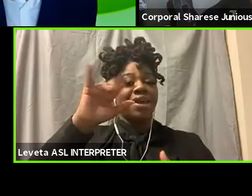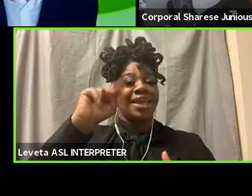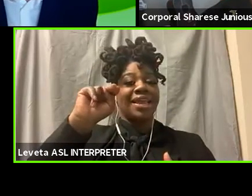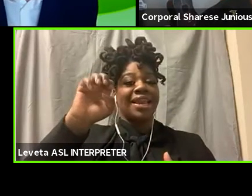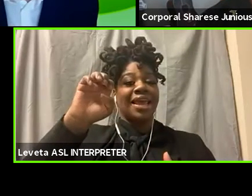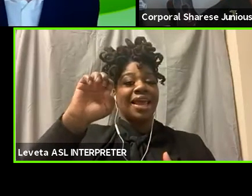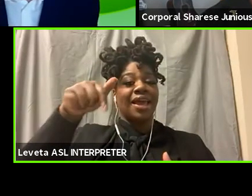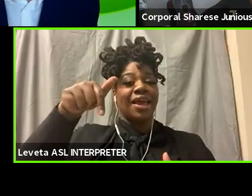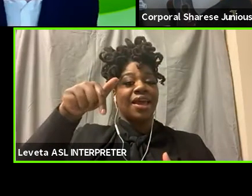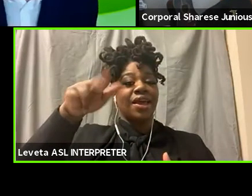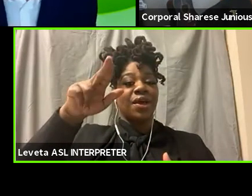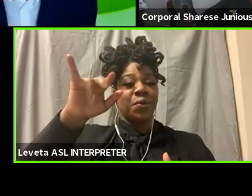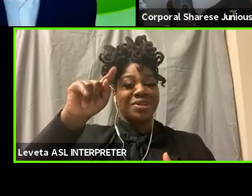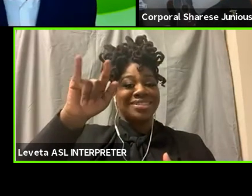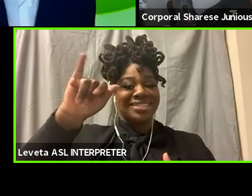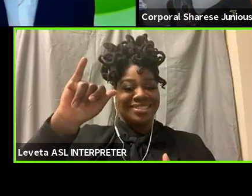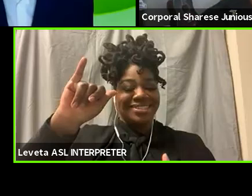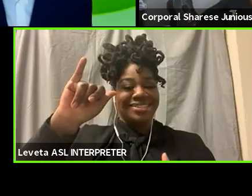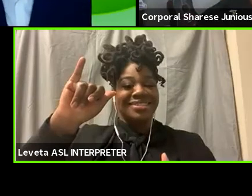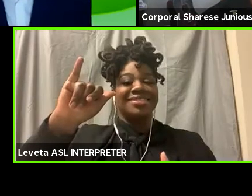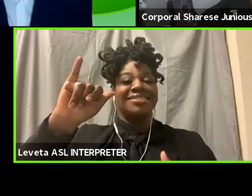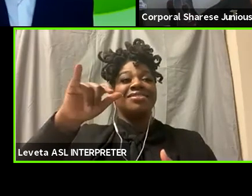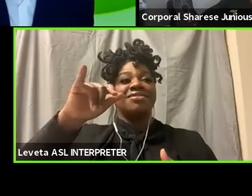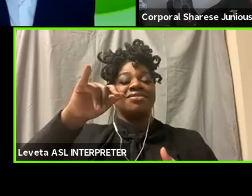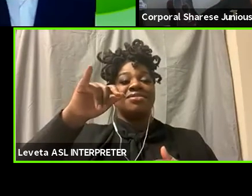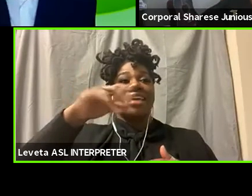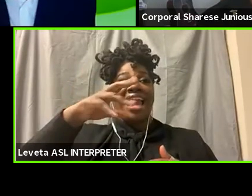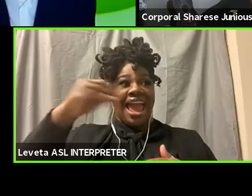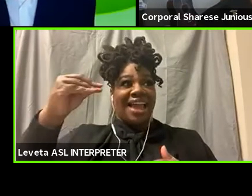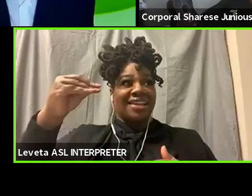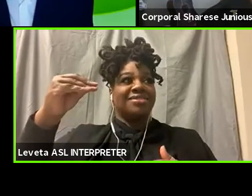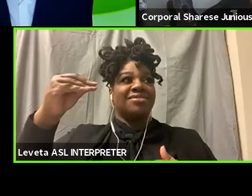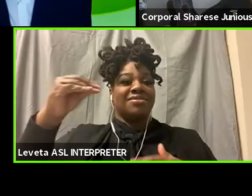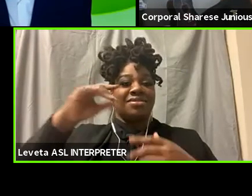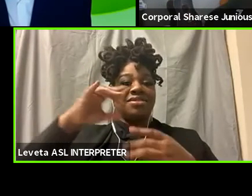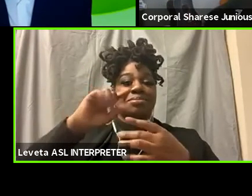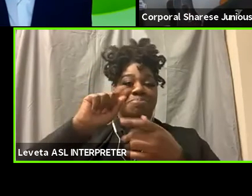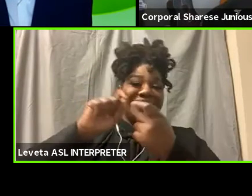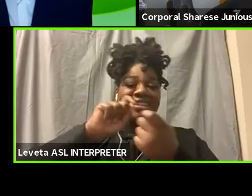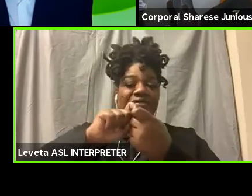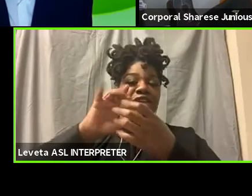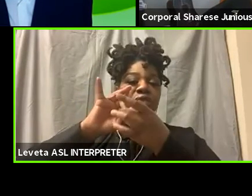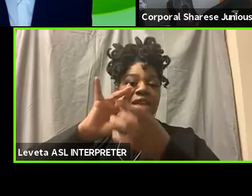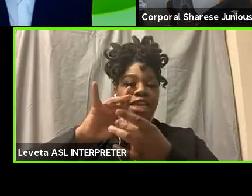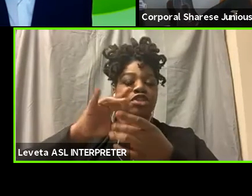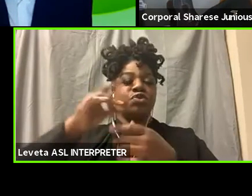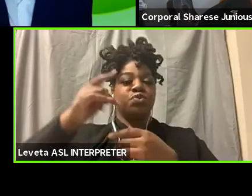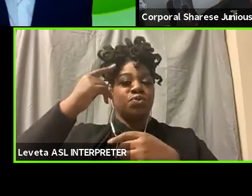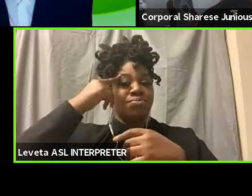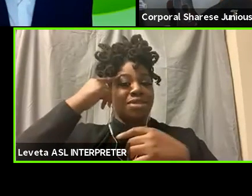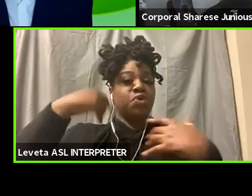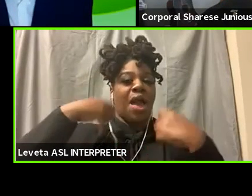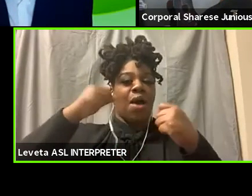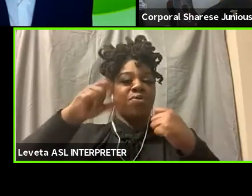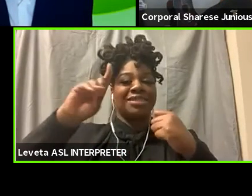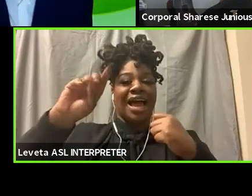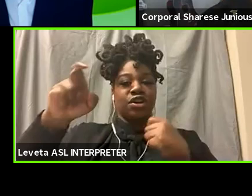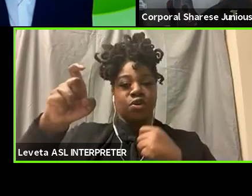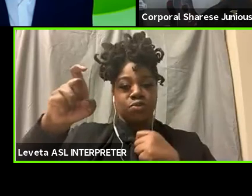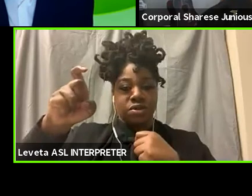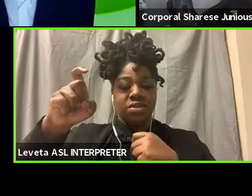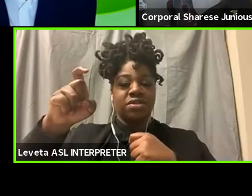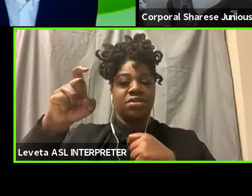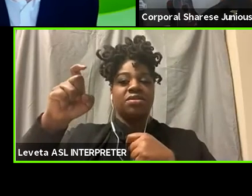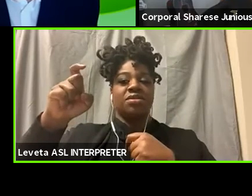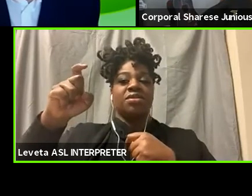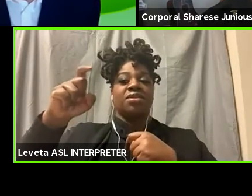that are diagnosed with learning disabilities. So we really have to make sure again that we're using the processes that we